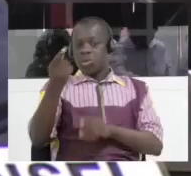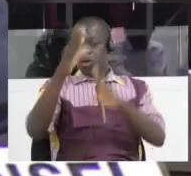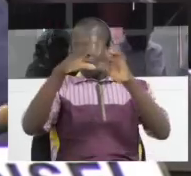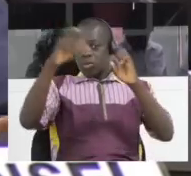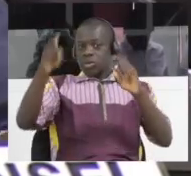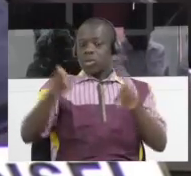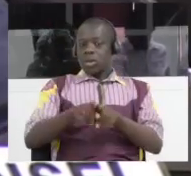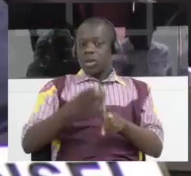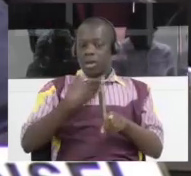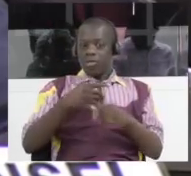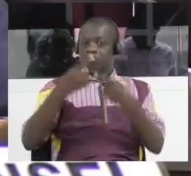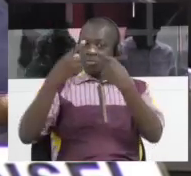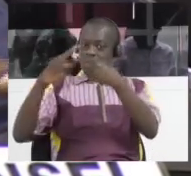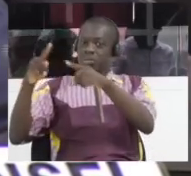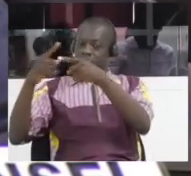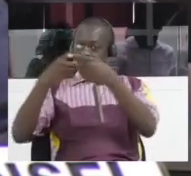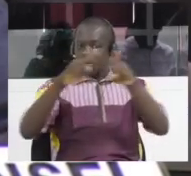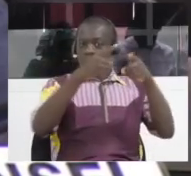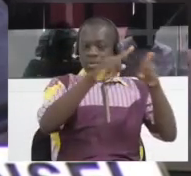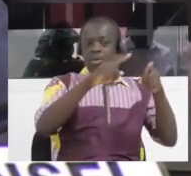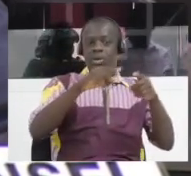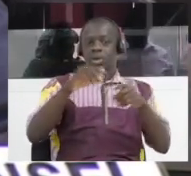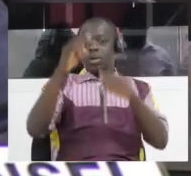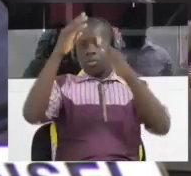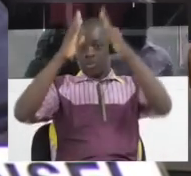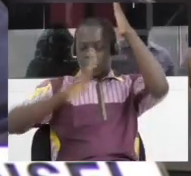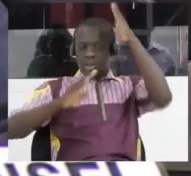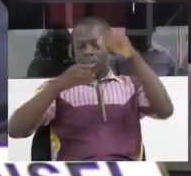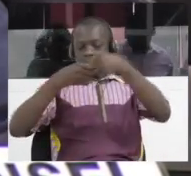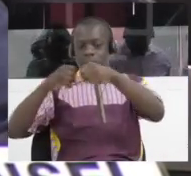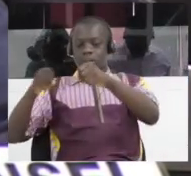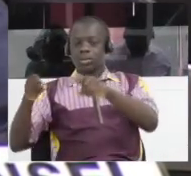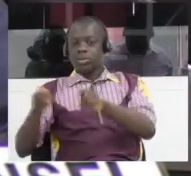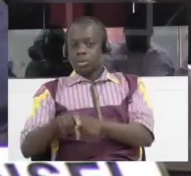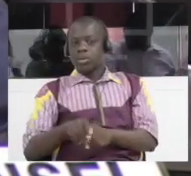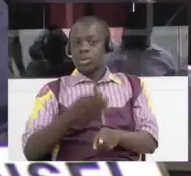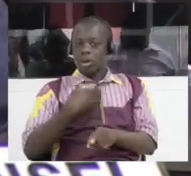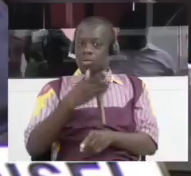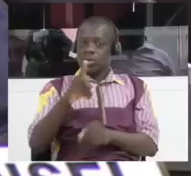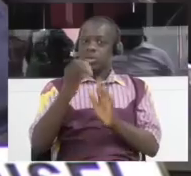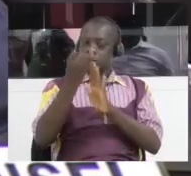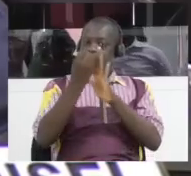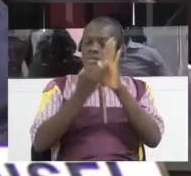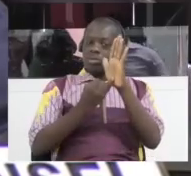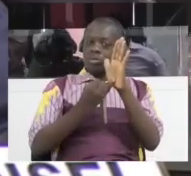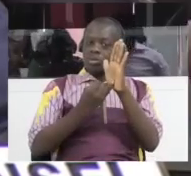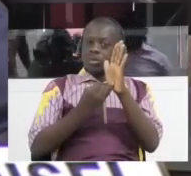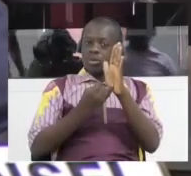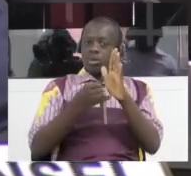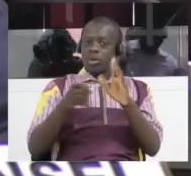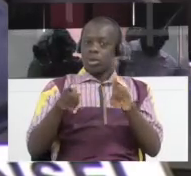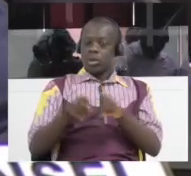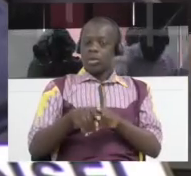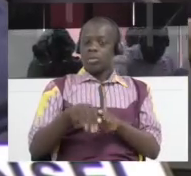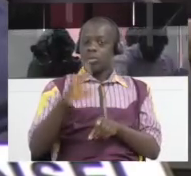these officers had different military trainings, And there was this